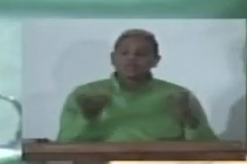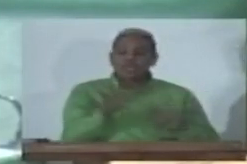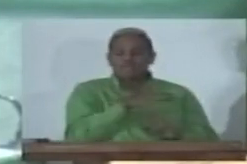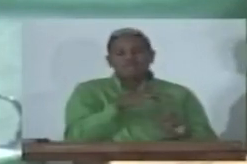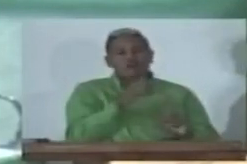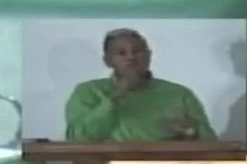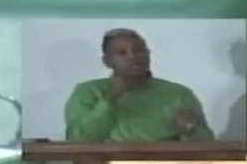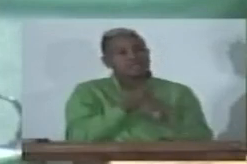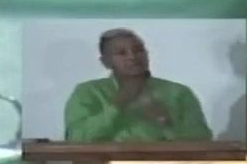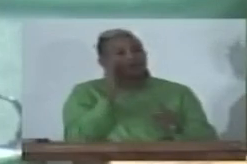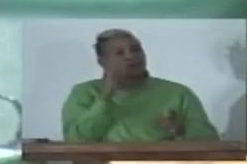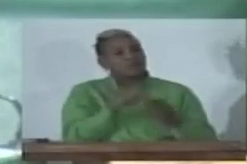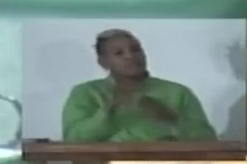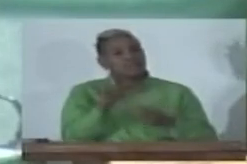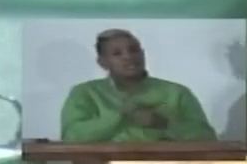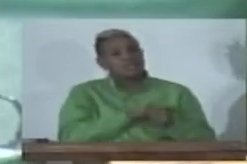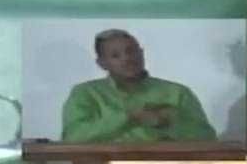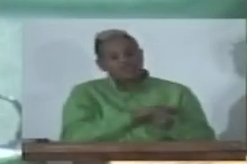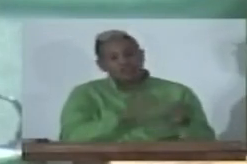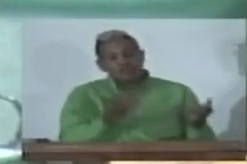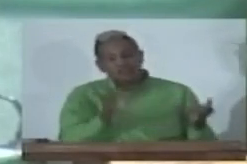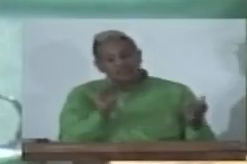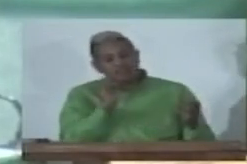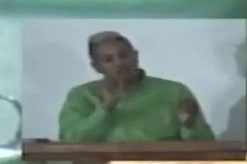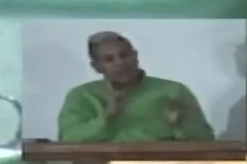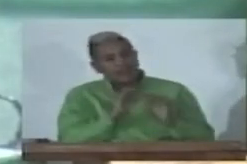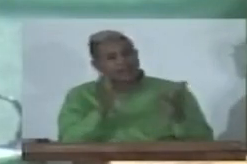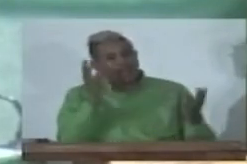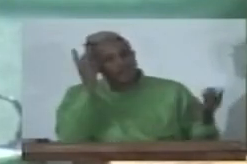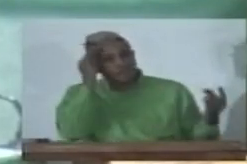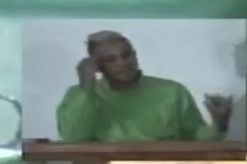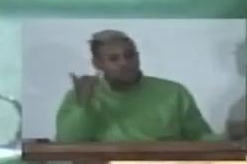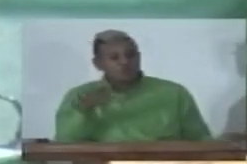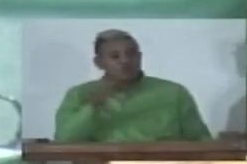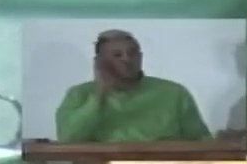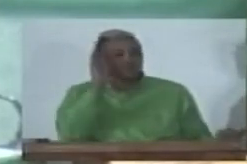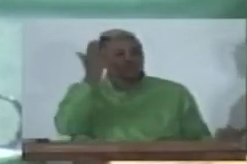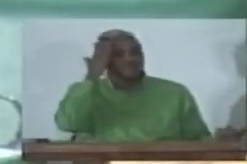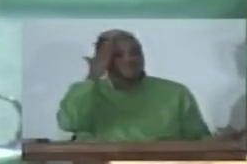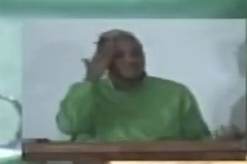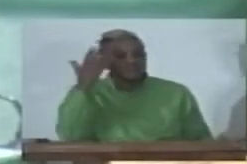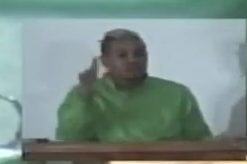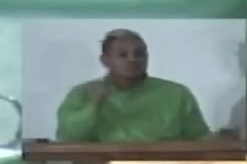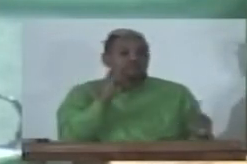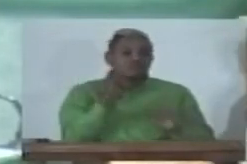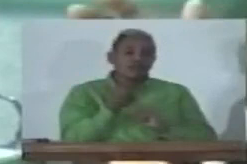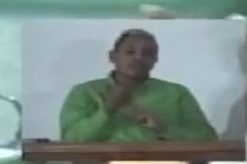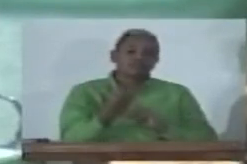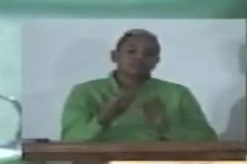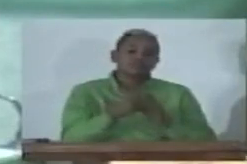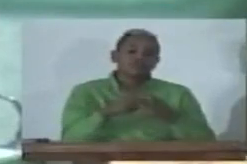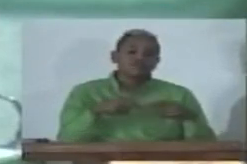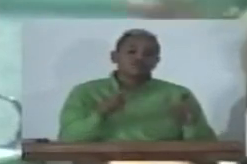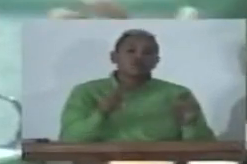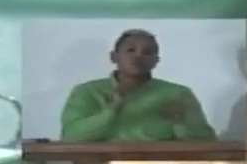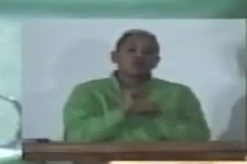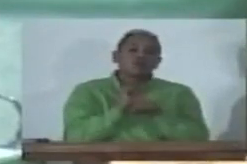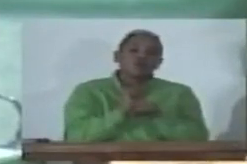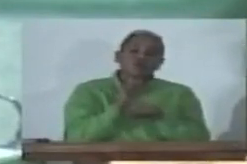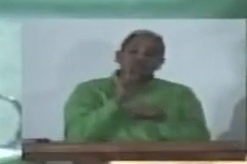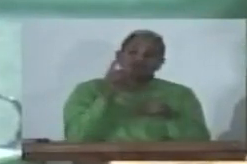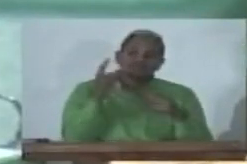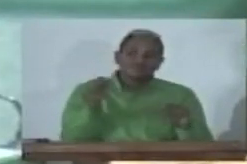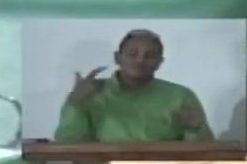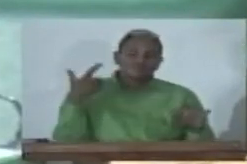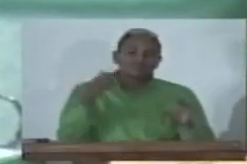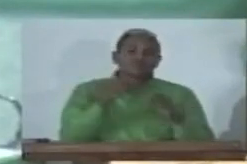environment in that area. And that is clearly being considered. You would be aware of expansions of the road and work that will be done going